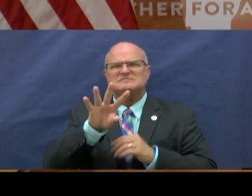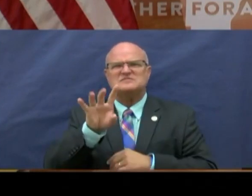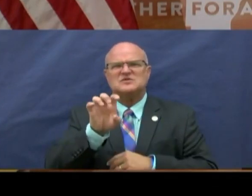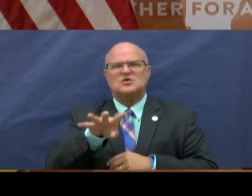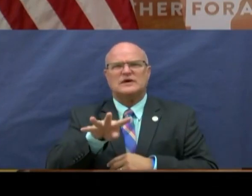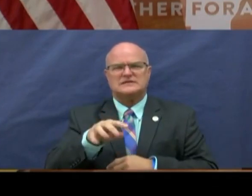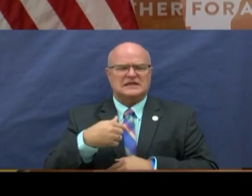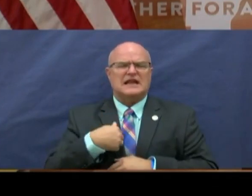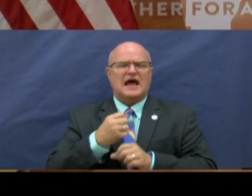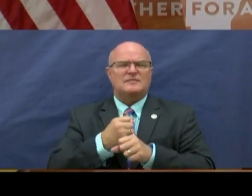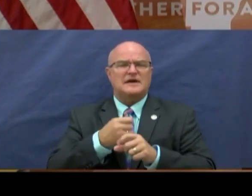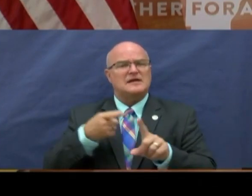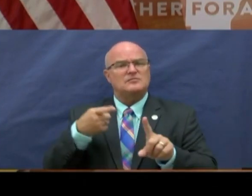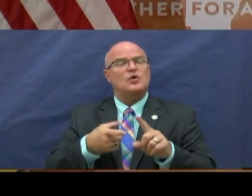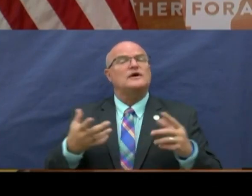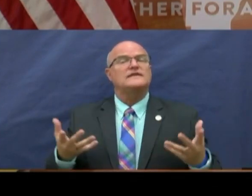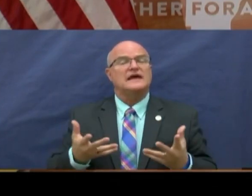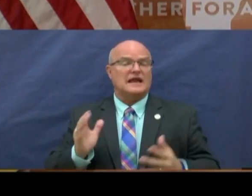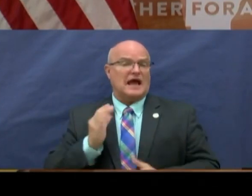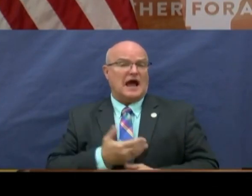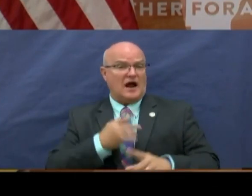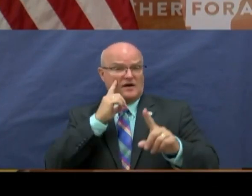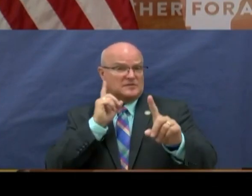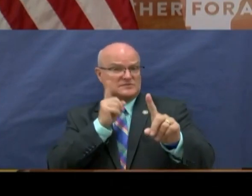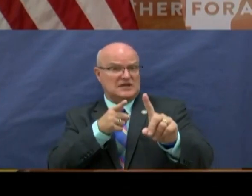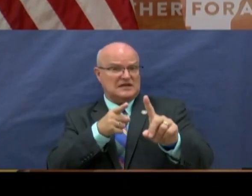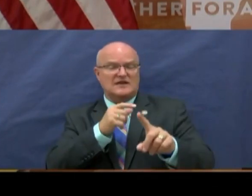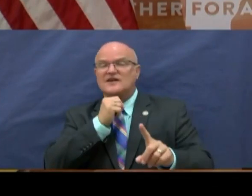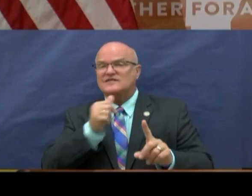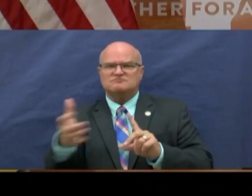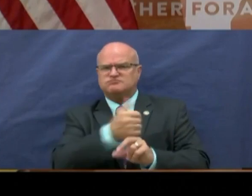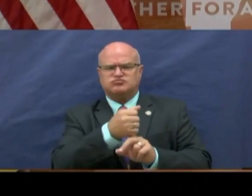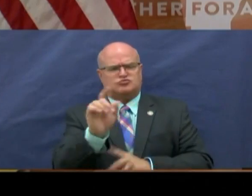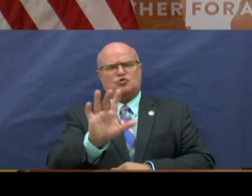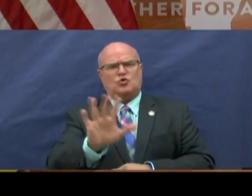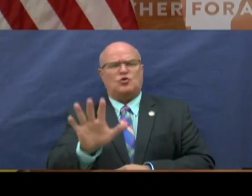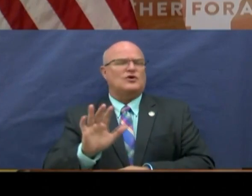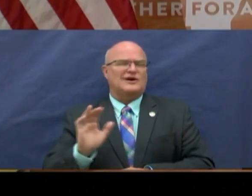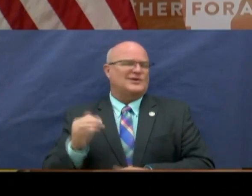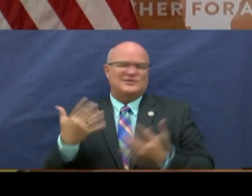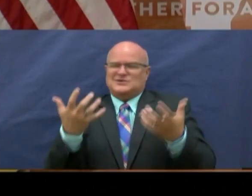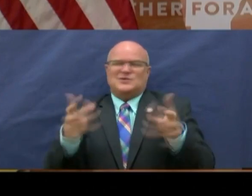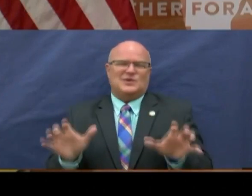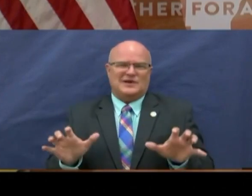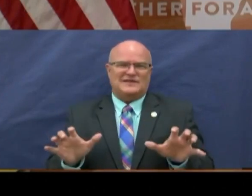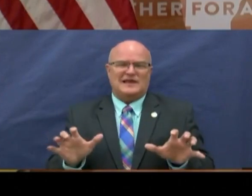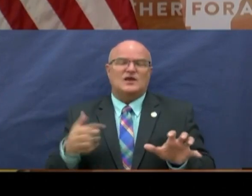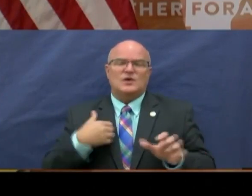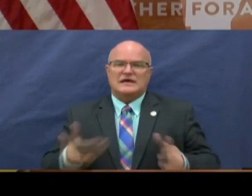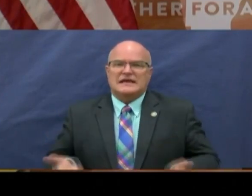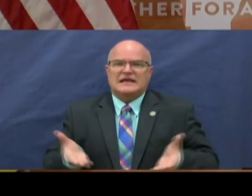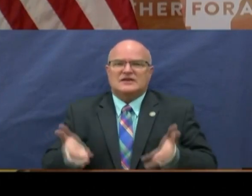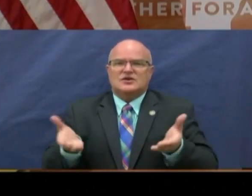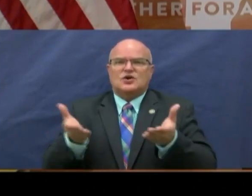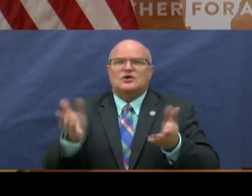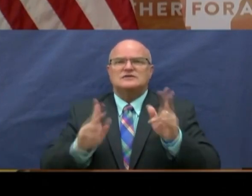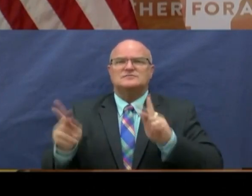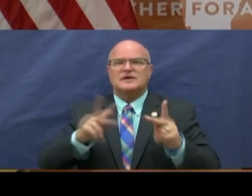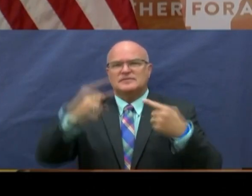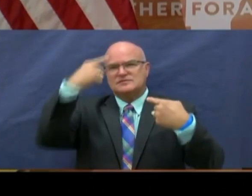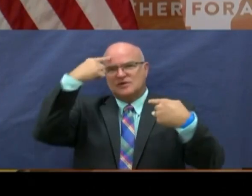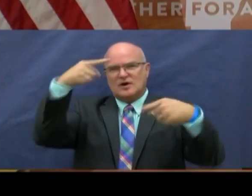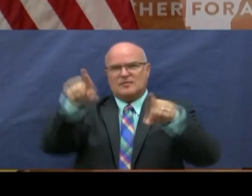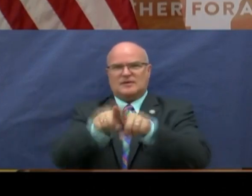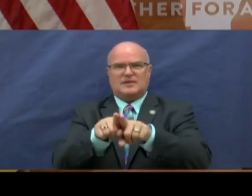I have made the point that our objective is not to arrest people. Our objective is to encourage compliance. And